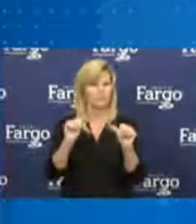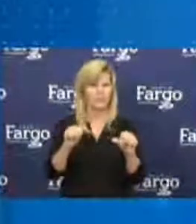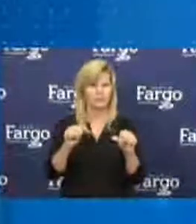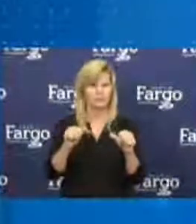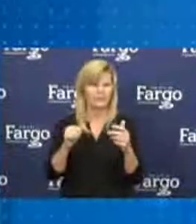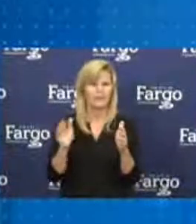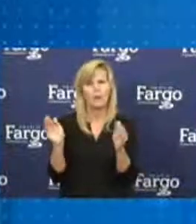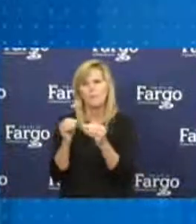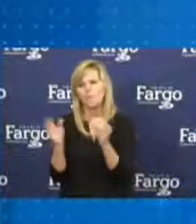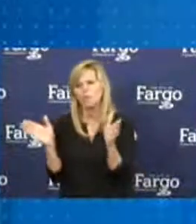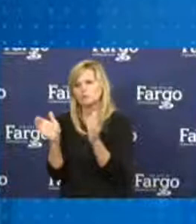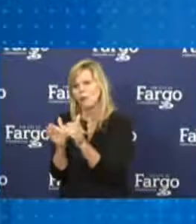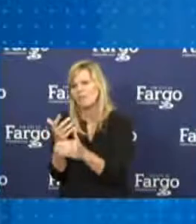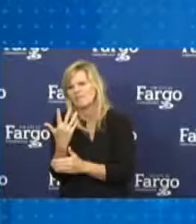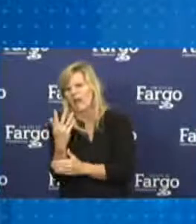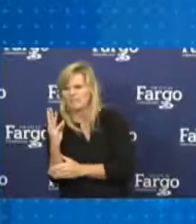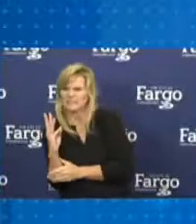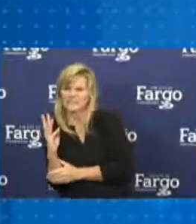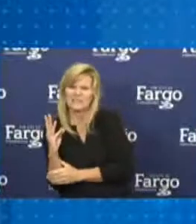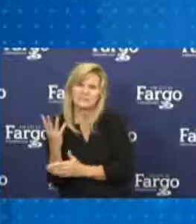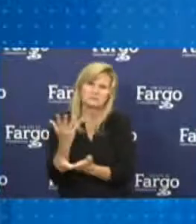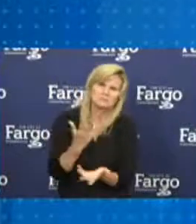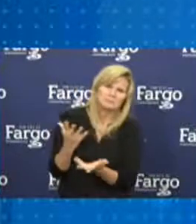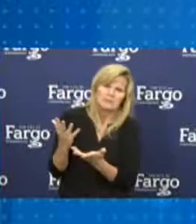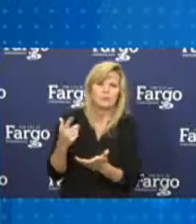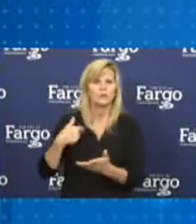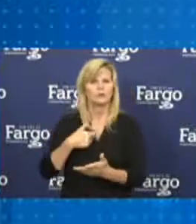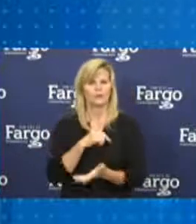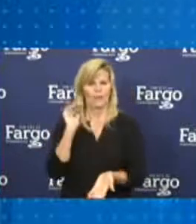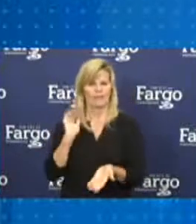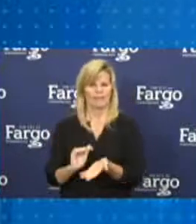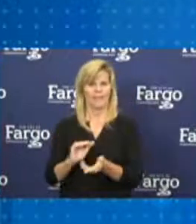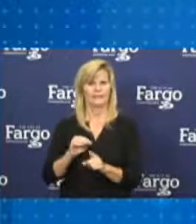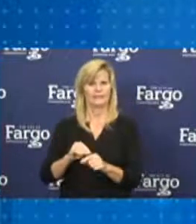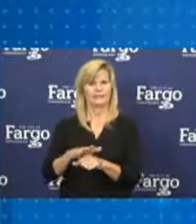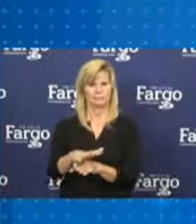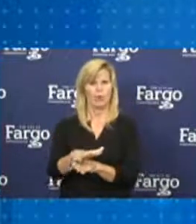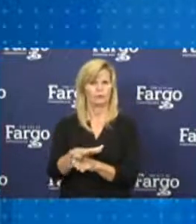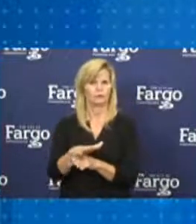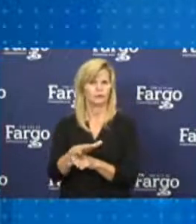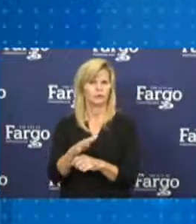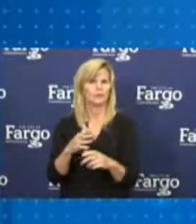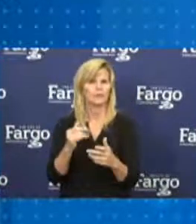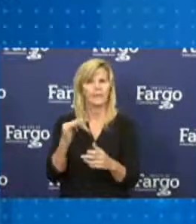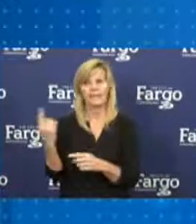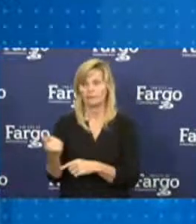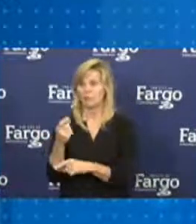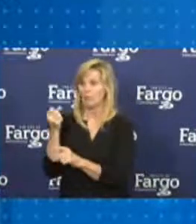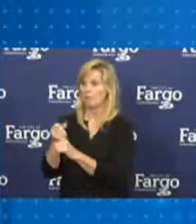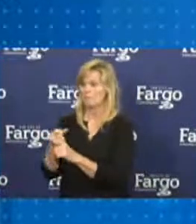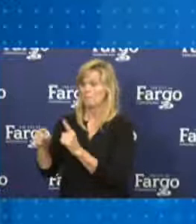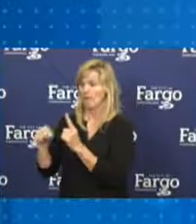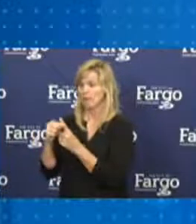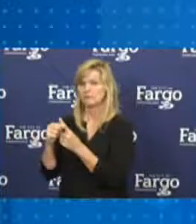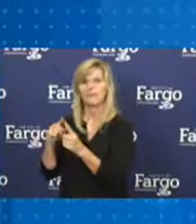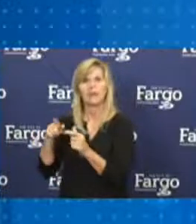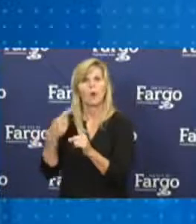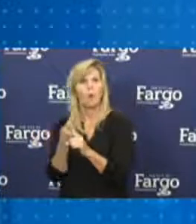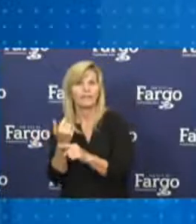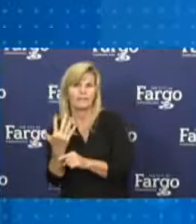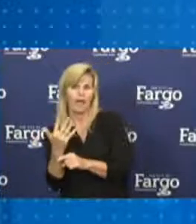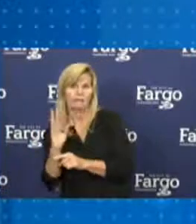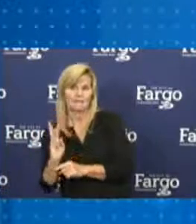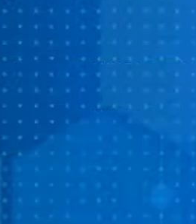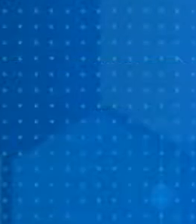small groups of 5, 6, just so that we have less exposures if someone in that group were to test positive.